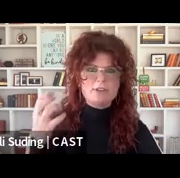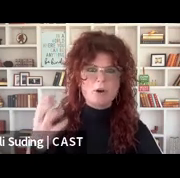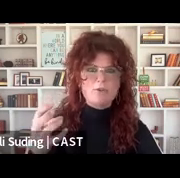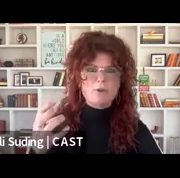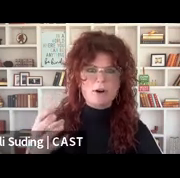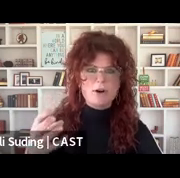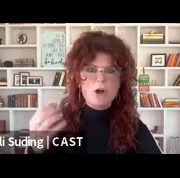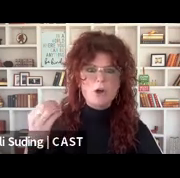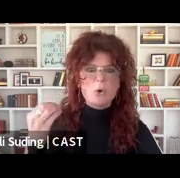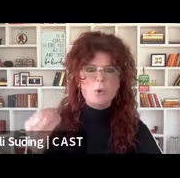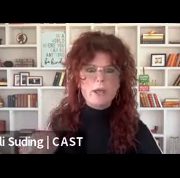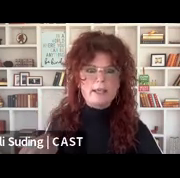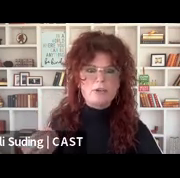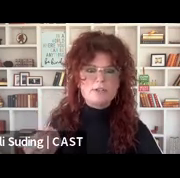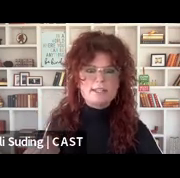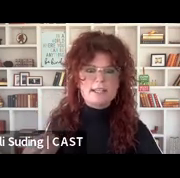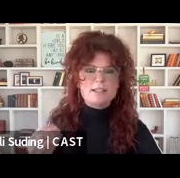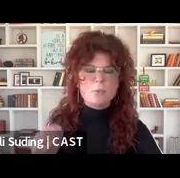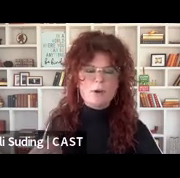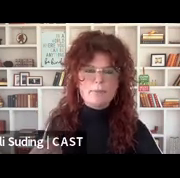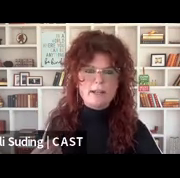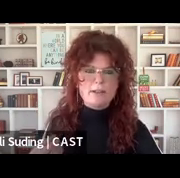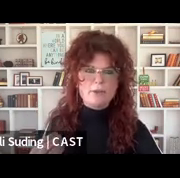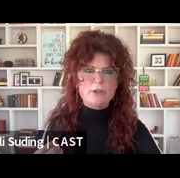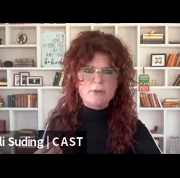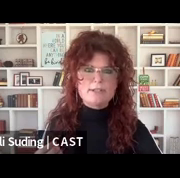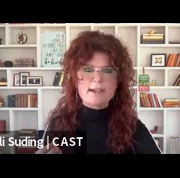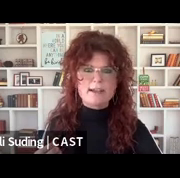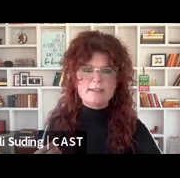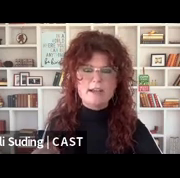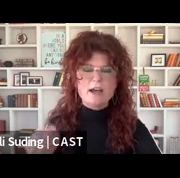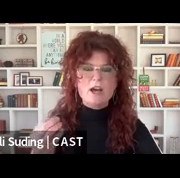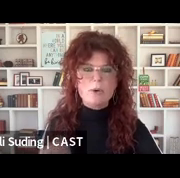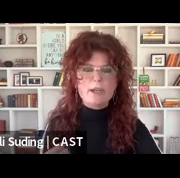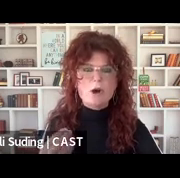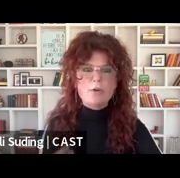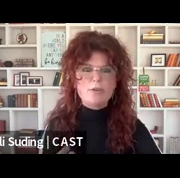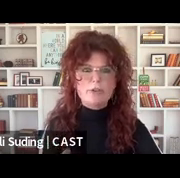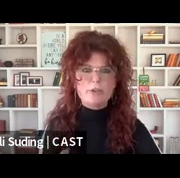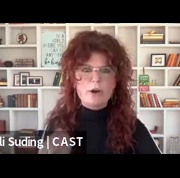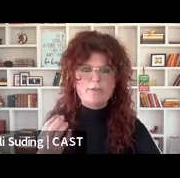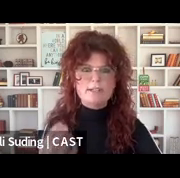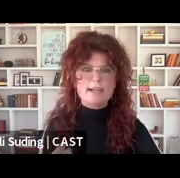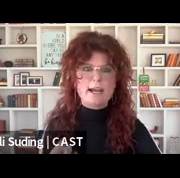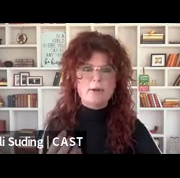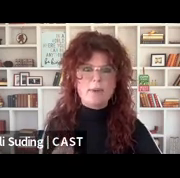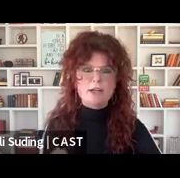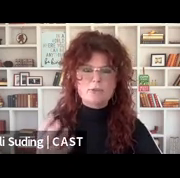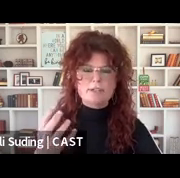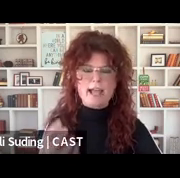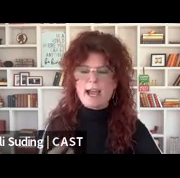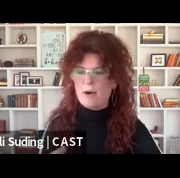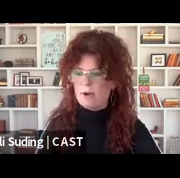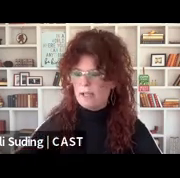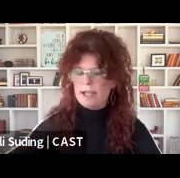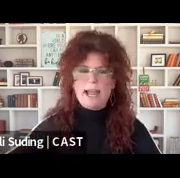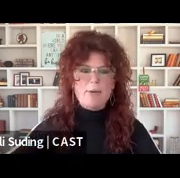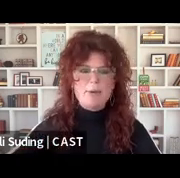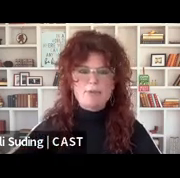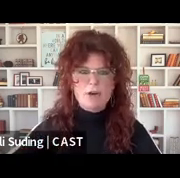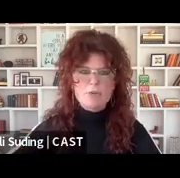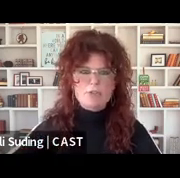because it gives an overall quick, you can see it's 1 minute and 33 seconds, a quick overview of the entire modules and